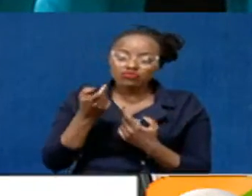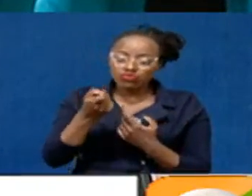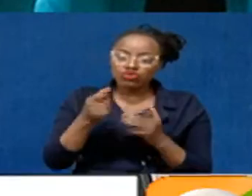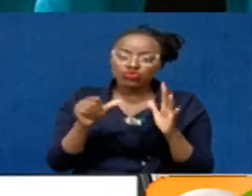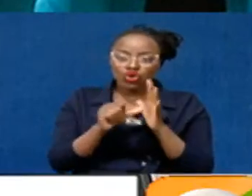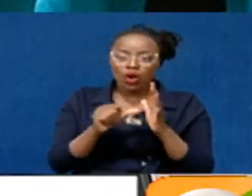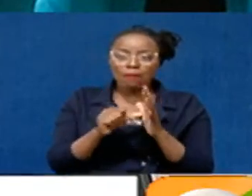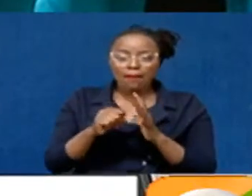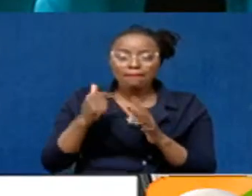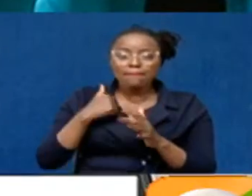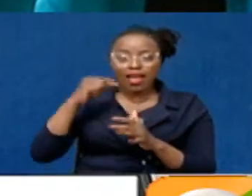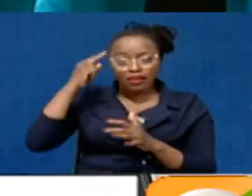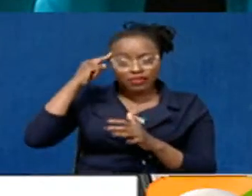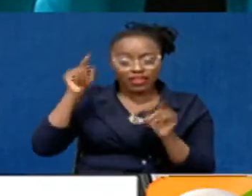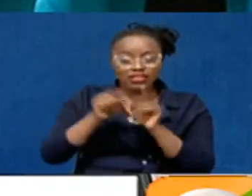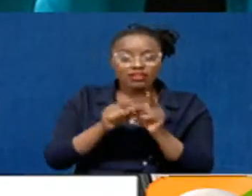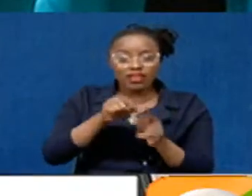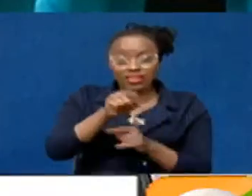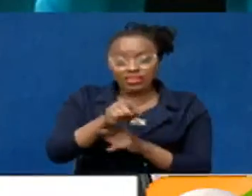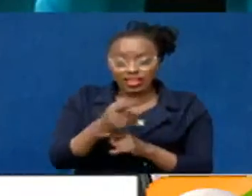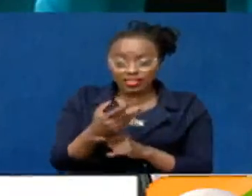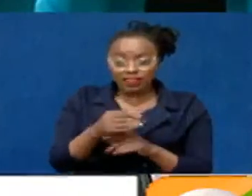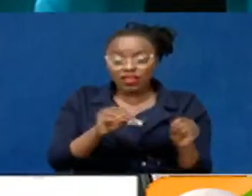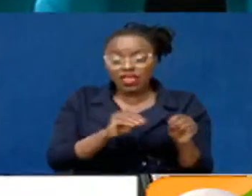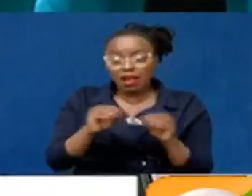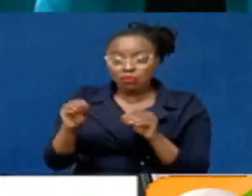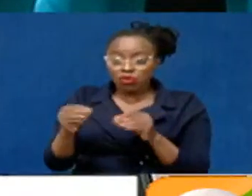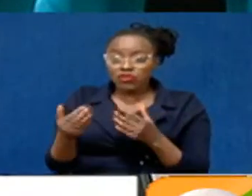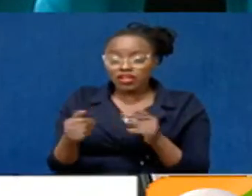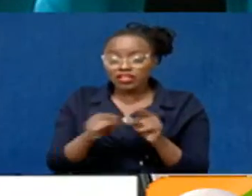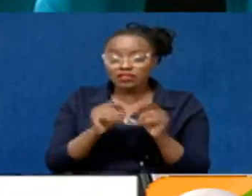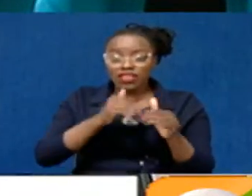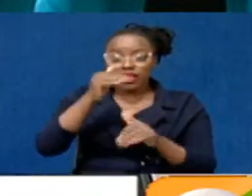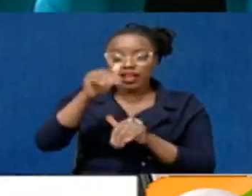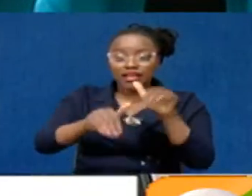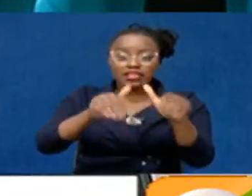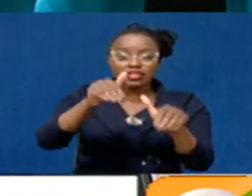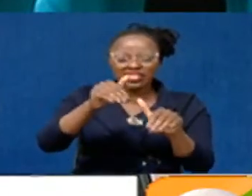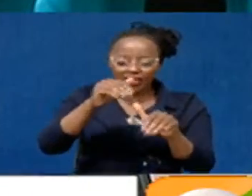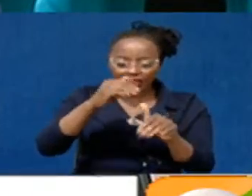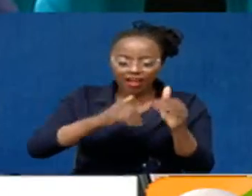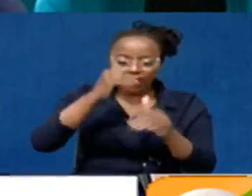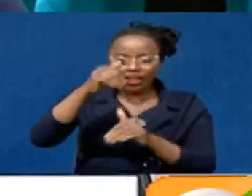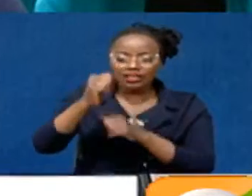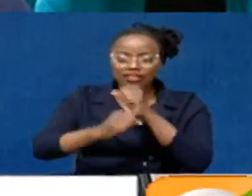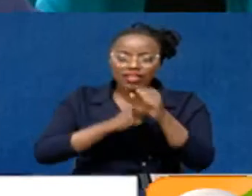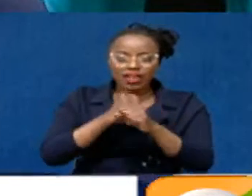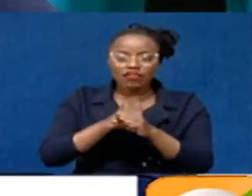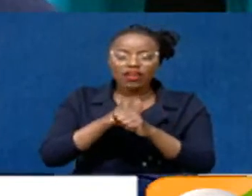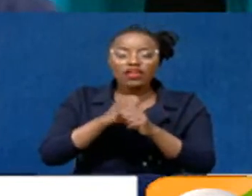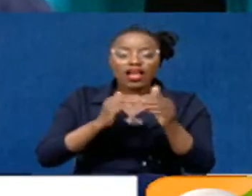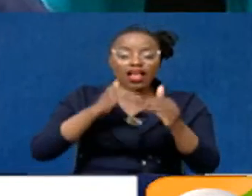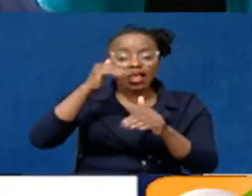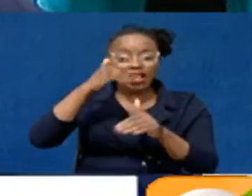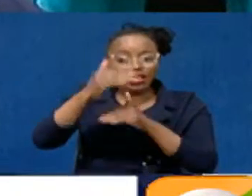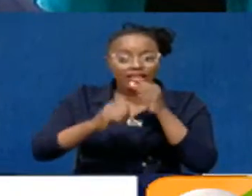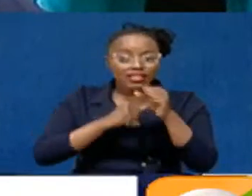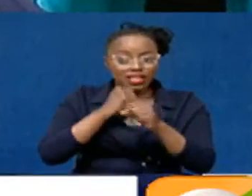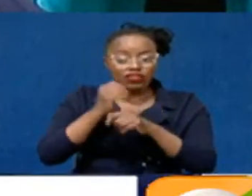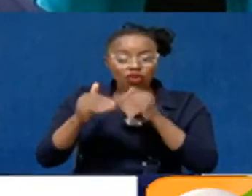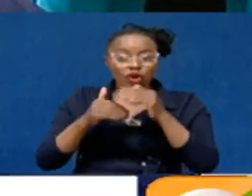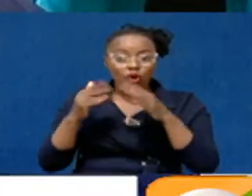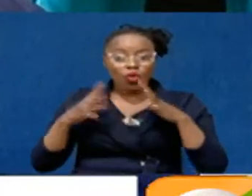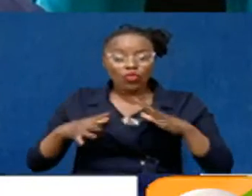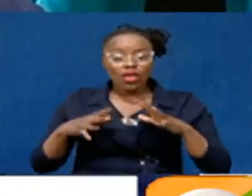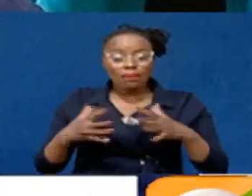problem. So I think this is tactical. They are moving it to next year. And next year, everybody is on